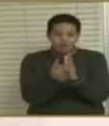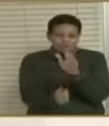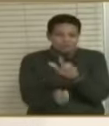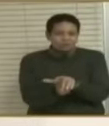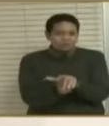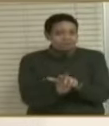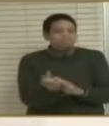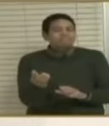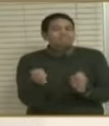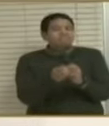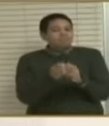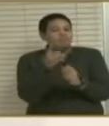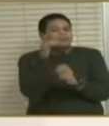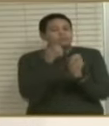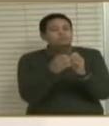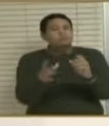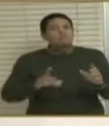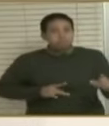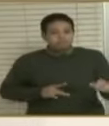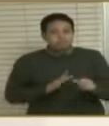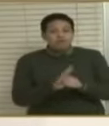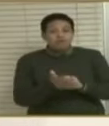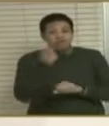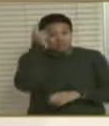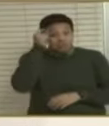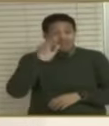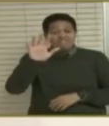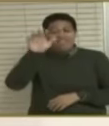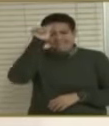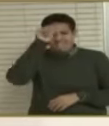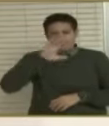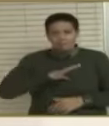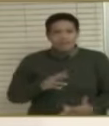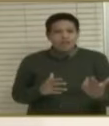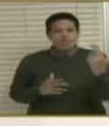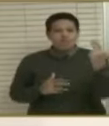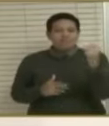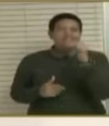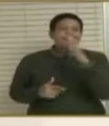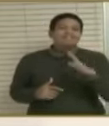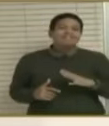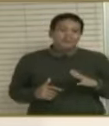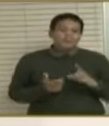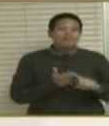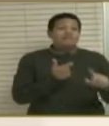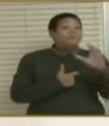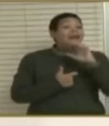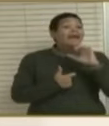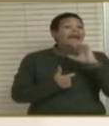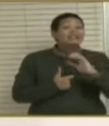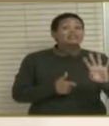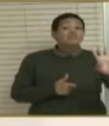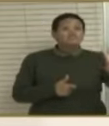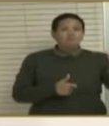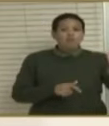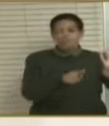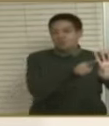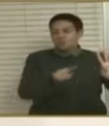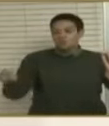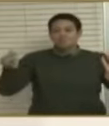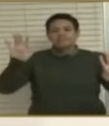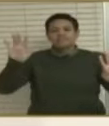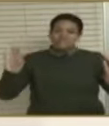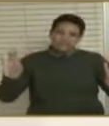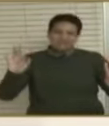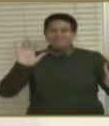24 hours. Of that number, 5 are males and 13 are females, ranging from 4 years old to 56 years